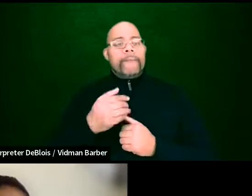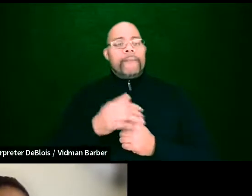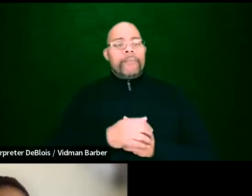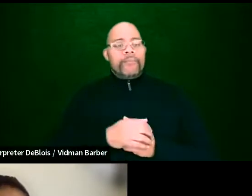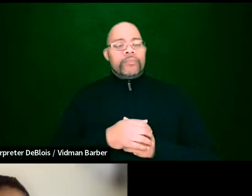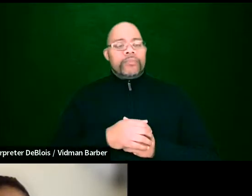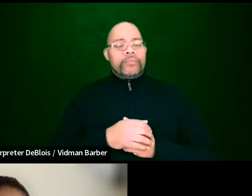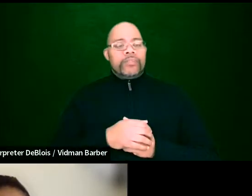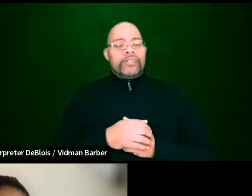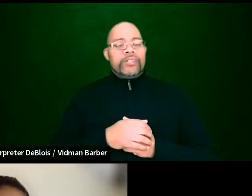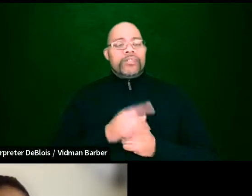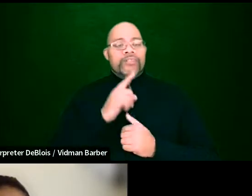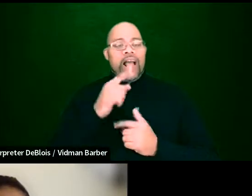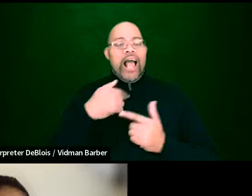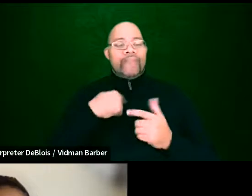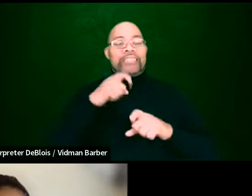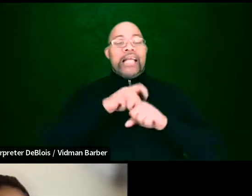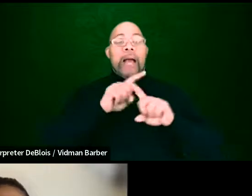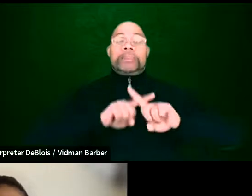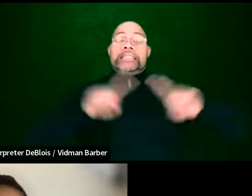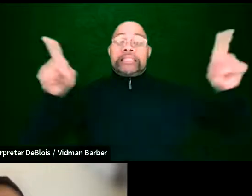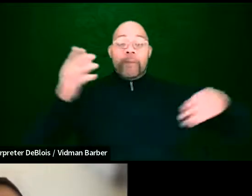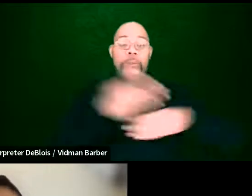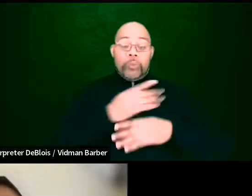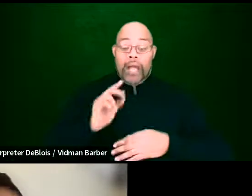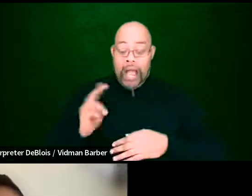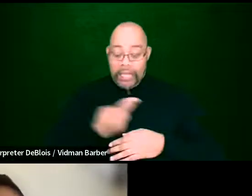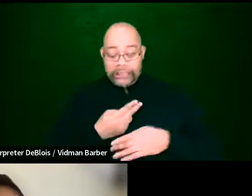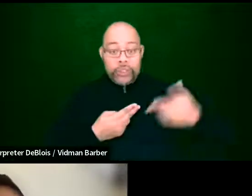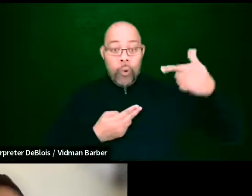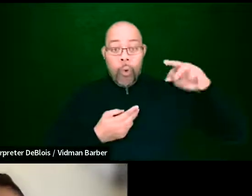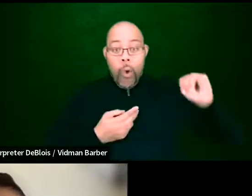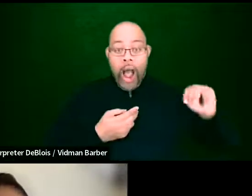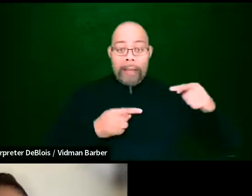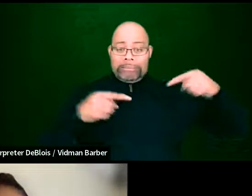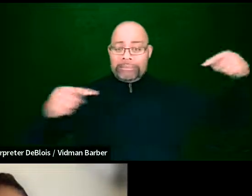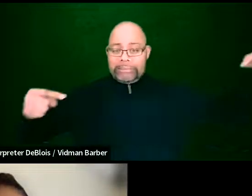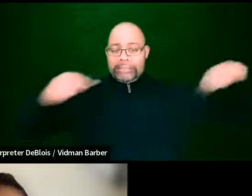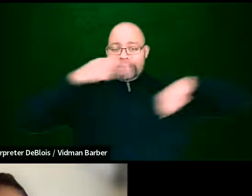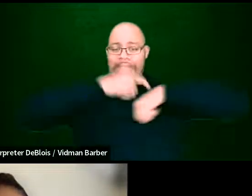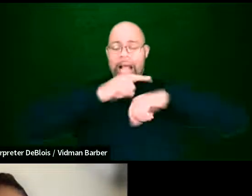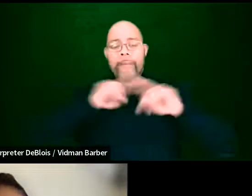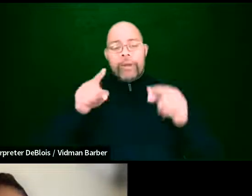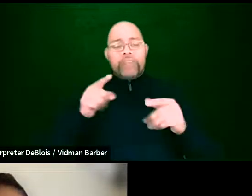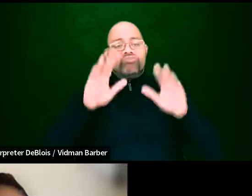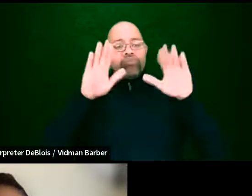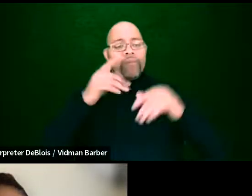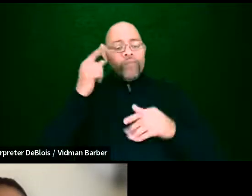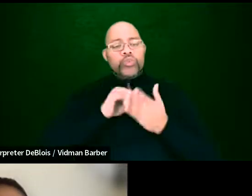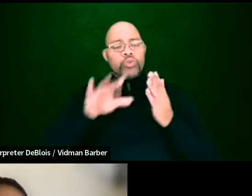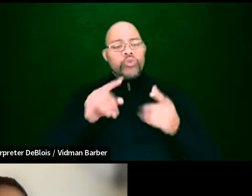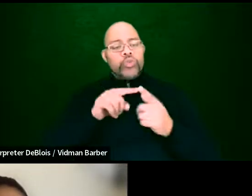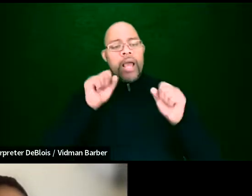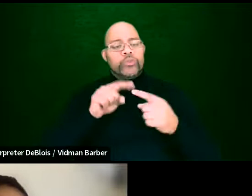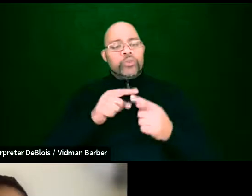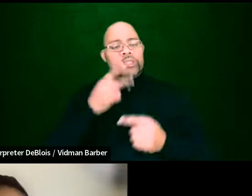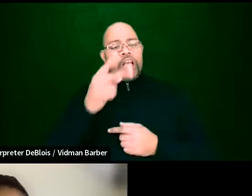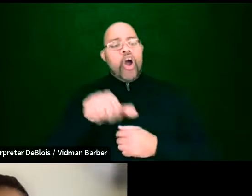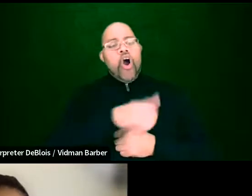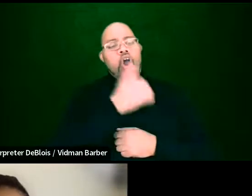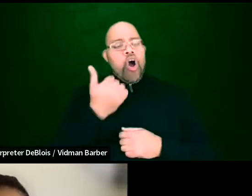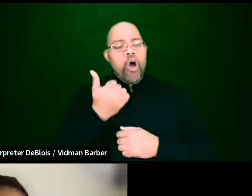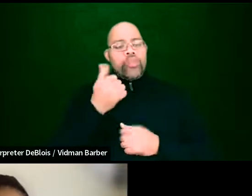very lengthy time difference between us and Guam. But it's great for the students to be able to see